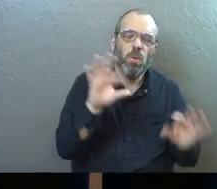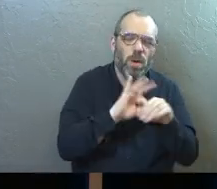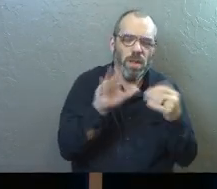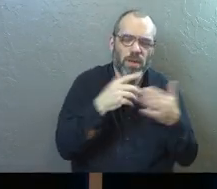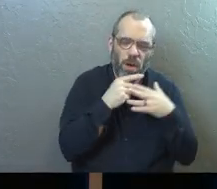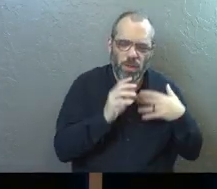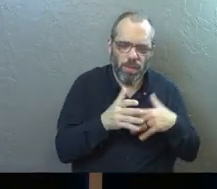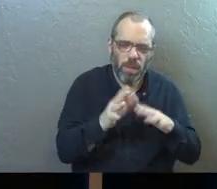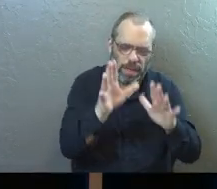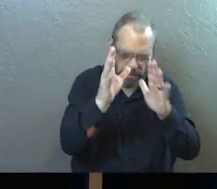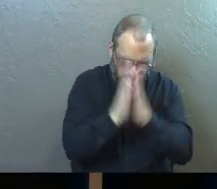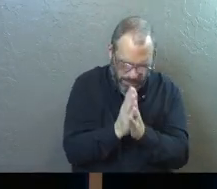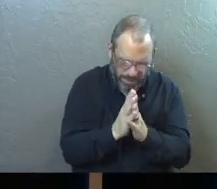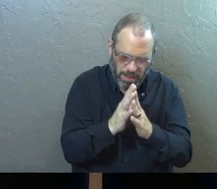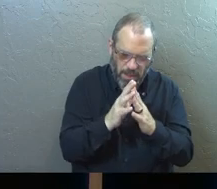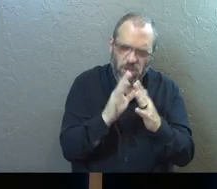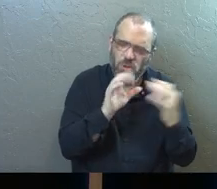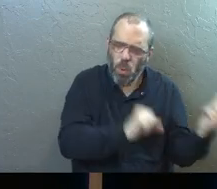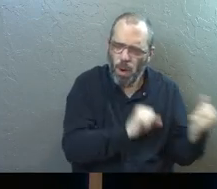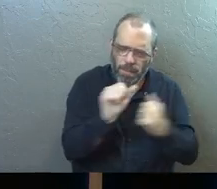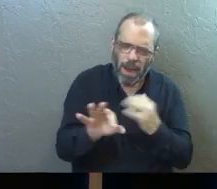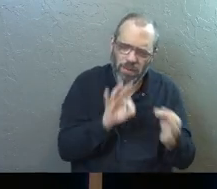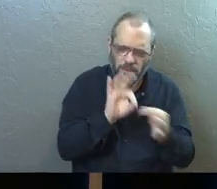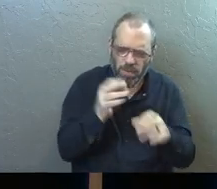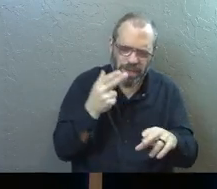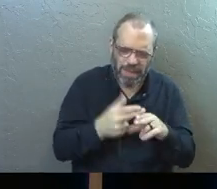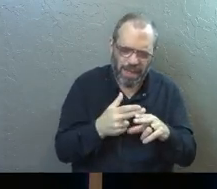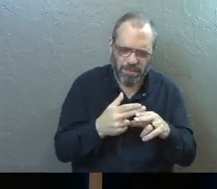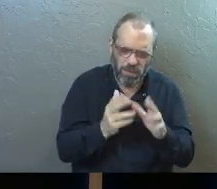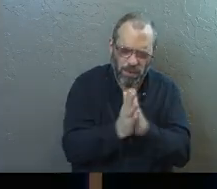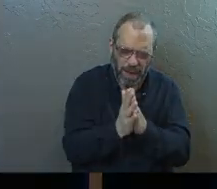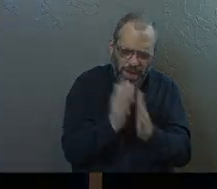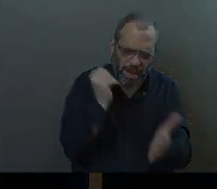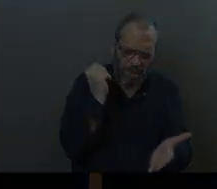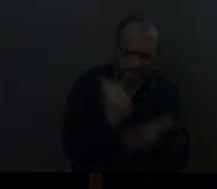praise again. It's in your powerful and perfect name we pray. And everybody said, amen. Amen. We're going to worship.